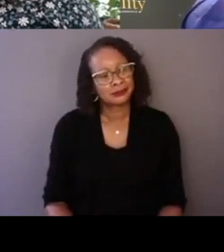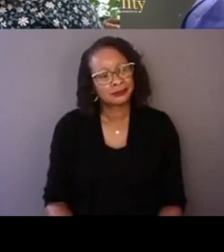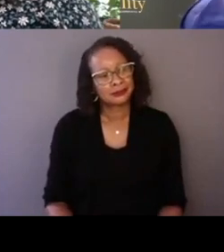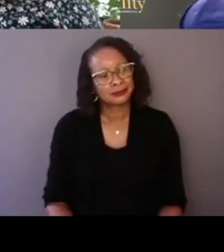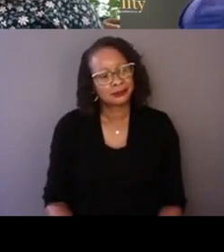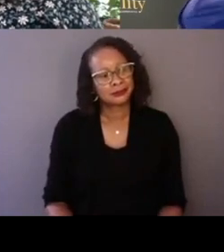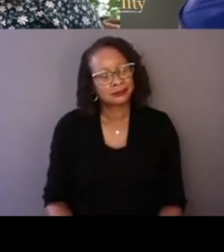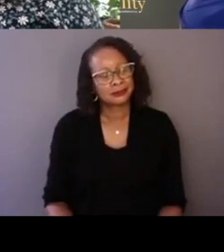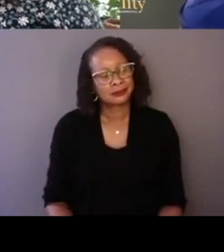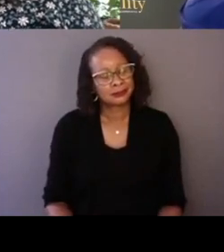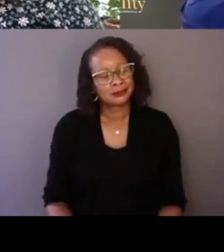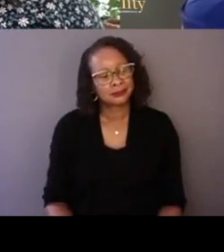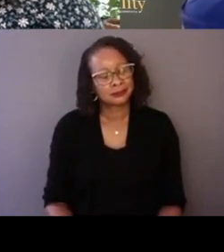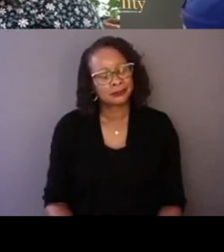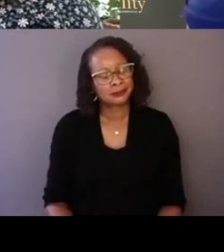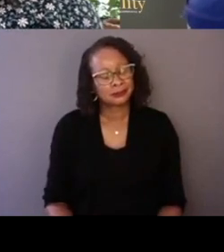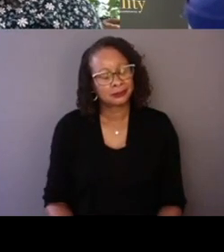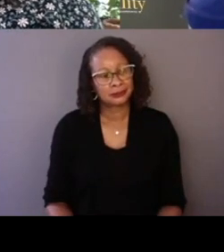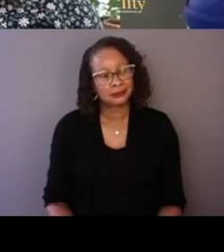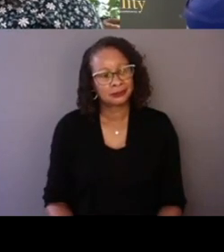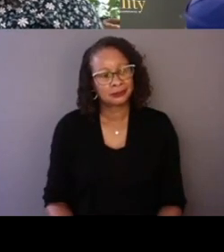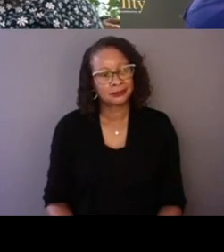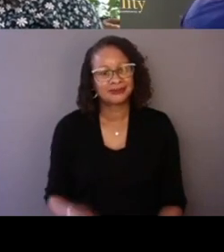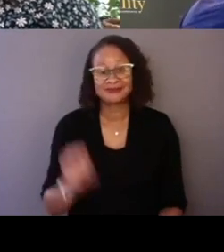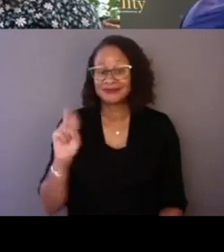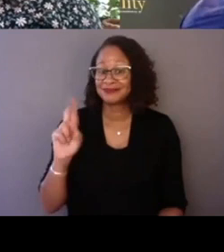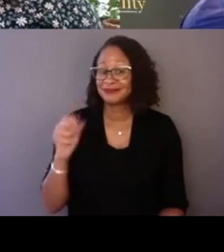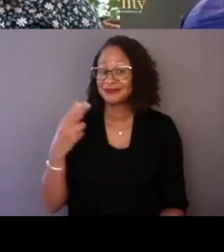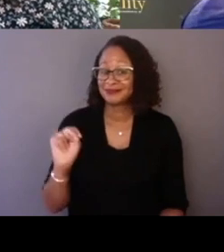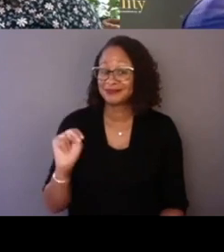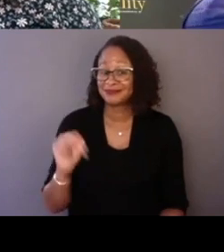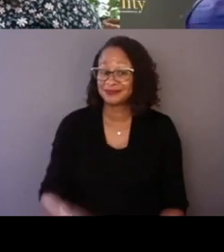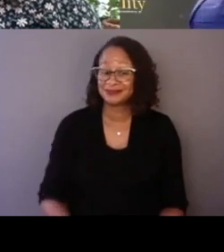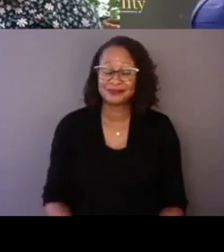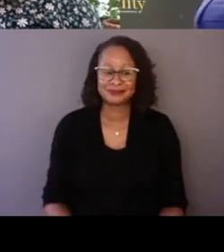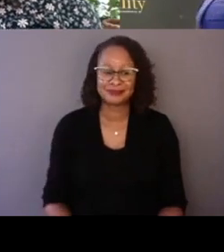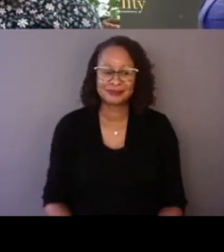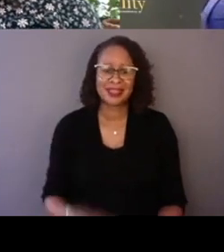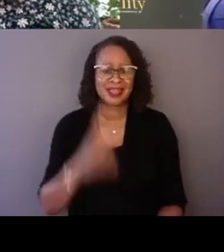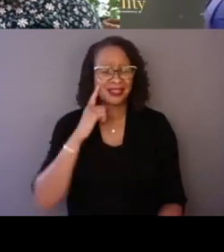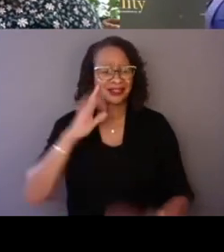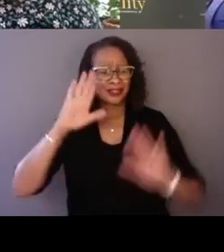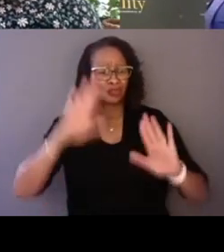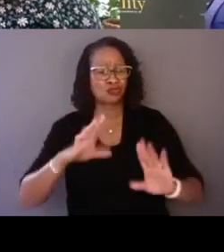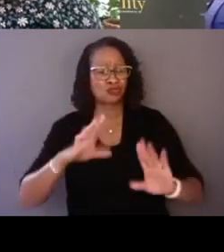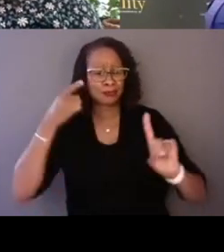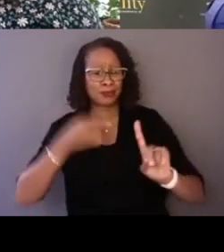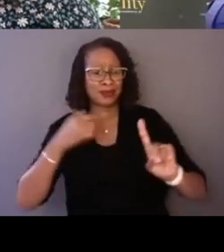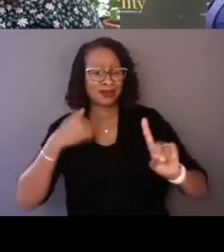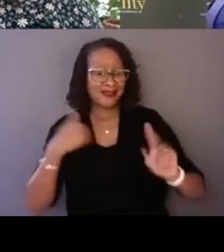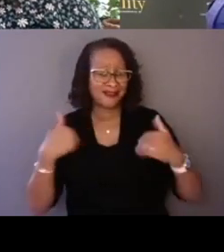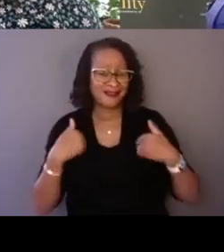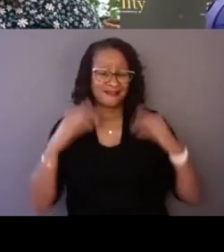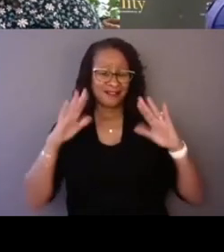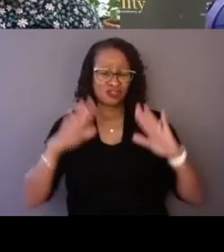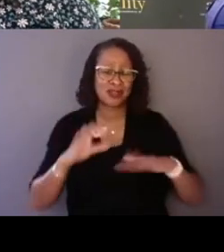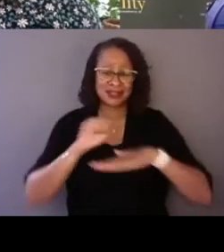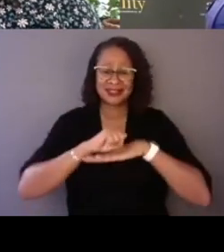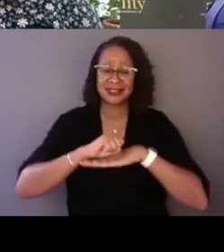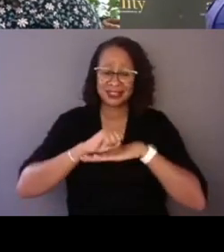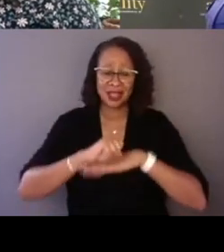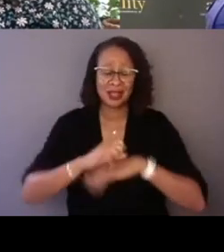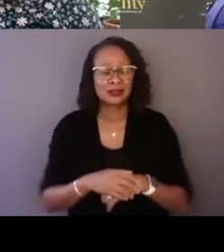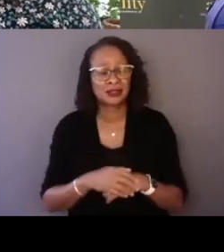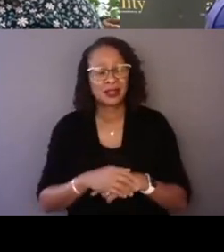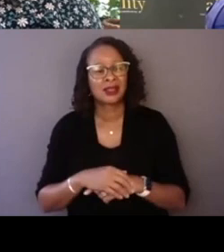Right. Yeah, well, avoiding being the token. yes, well, thank you. I think that's a great point. You know, I have a great synagogue, and